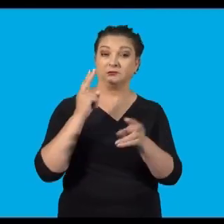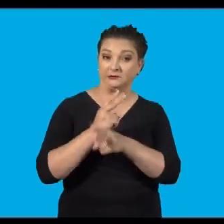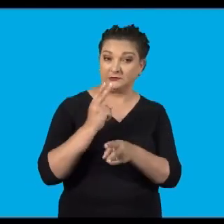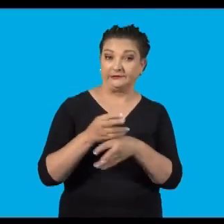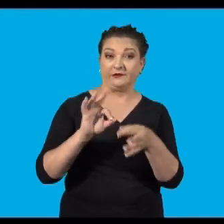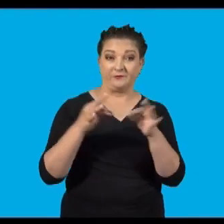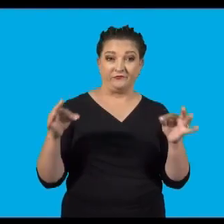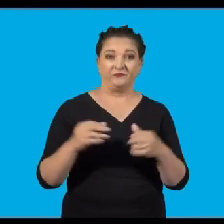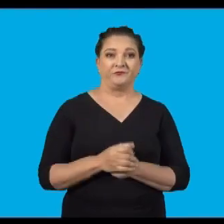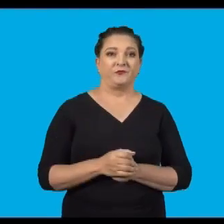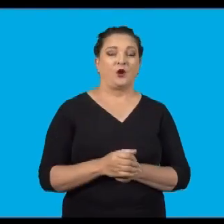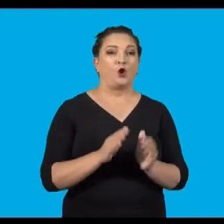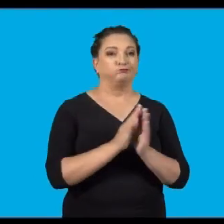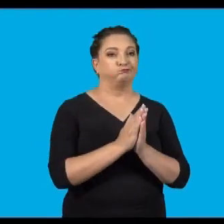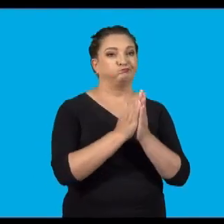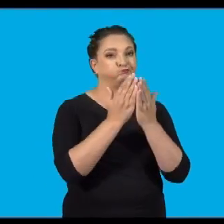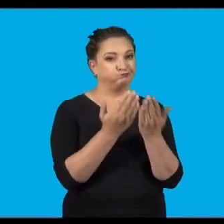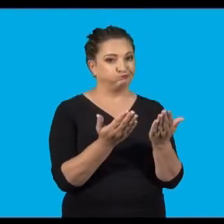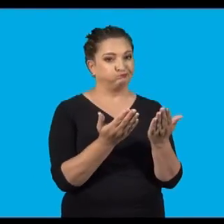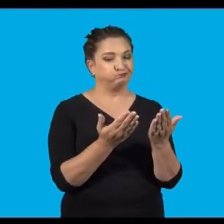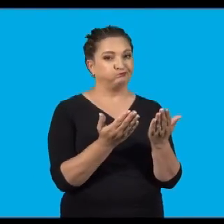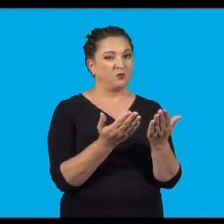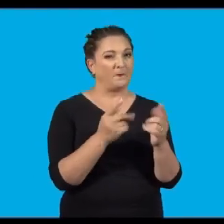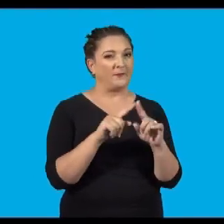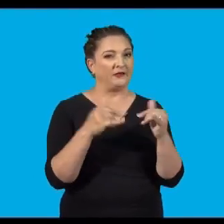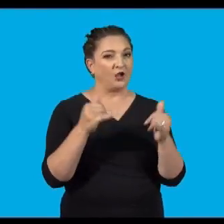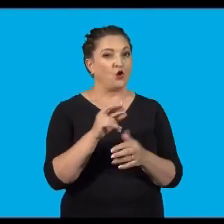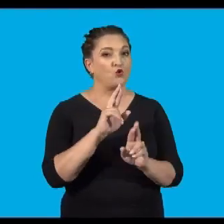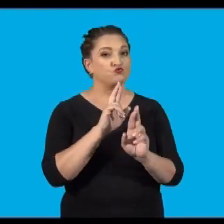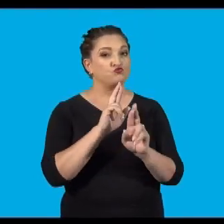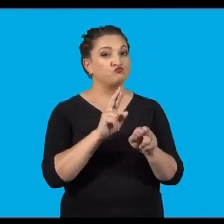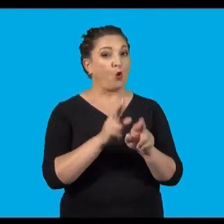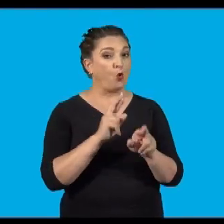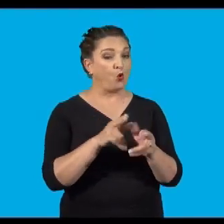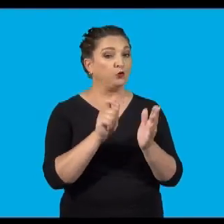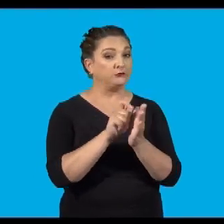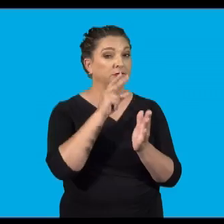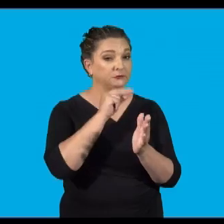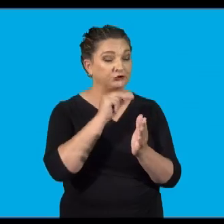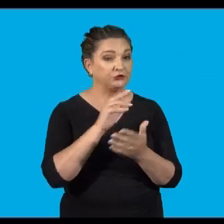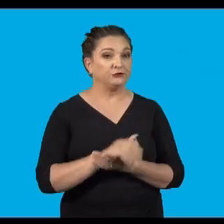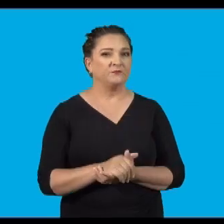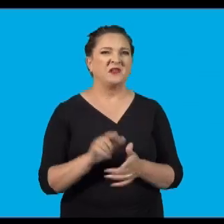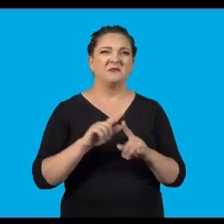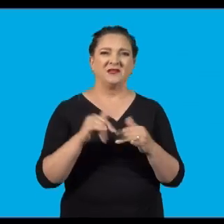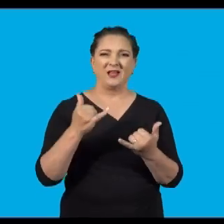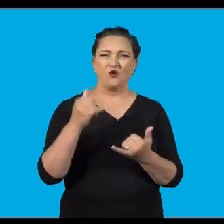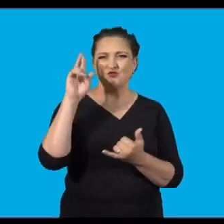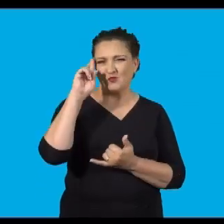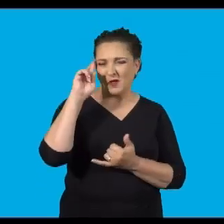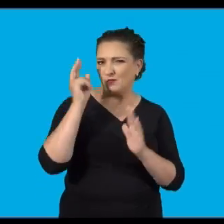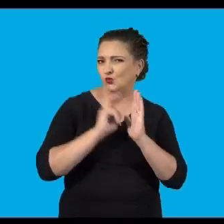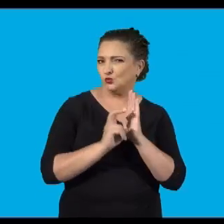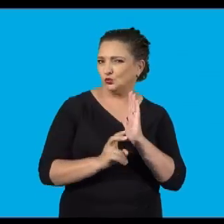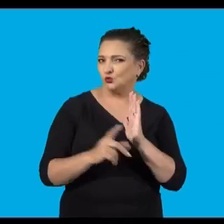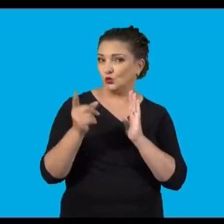following sentence, and we're doing another one. The book in reported speech, all right? We're doing reported speech this time. And remember